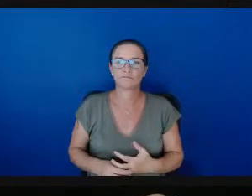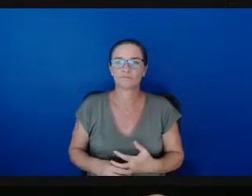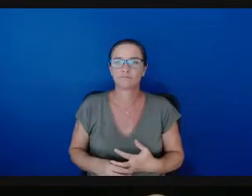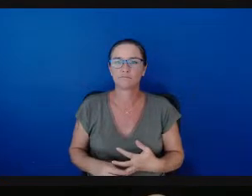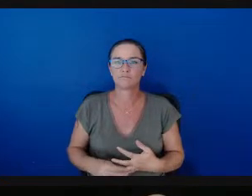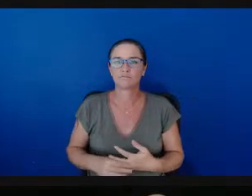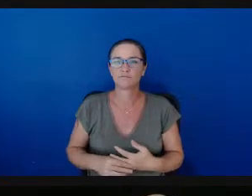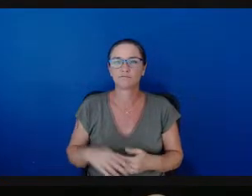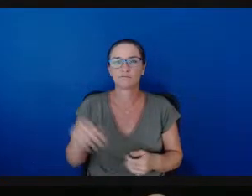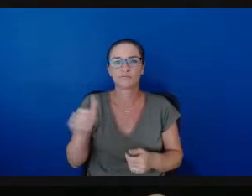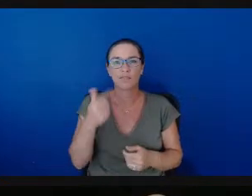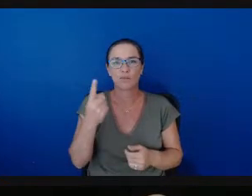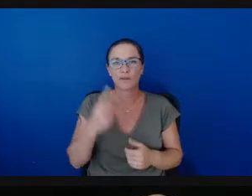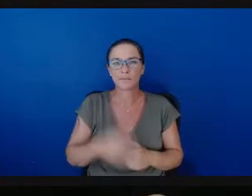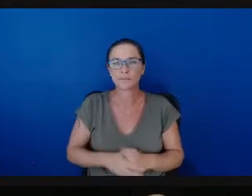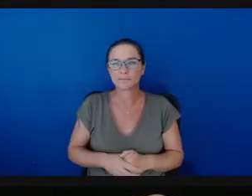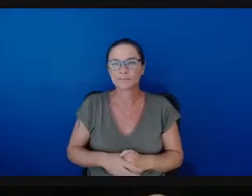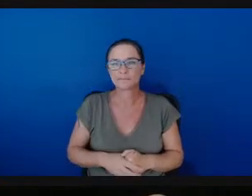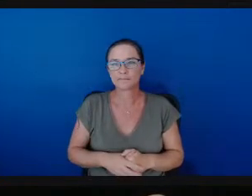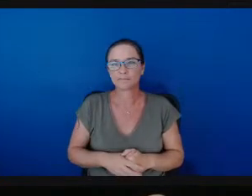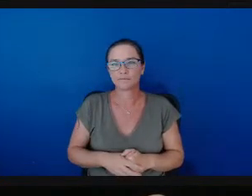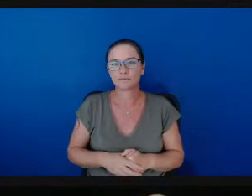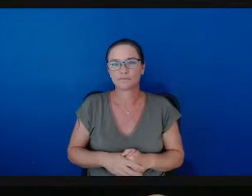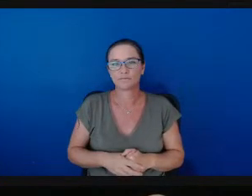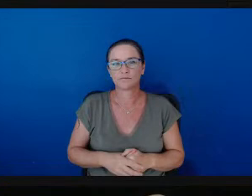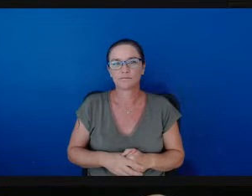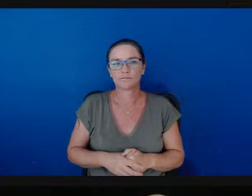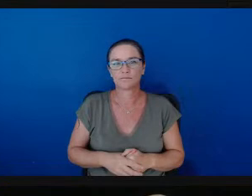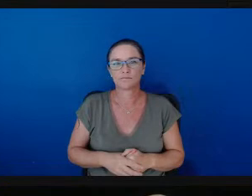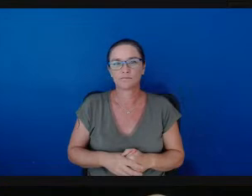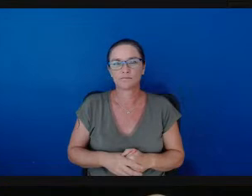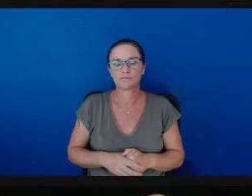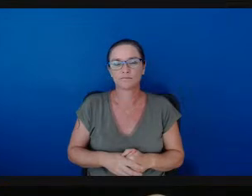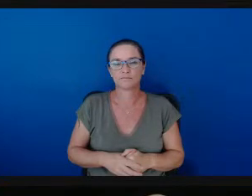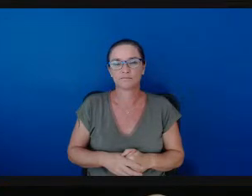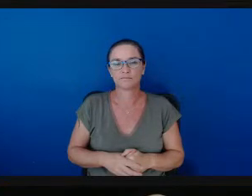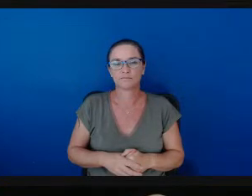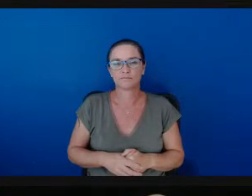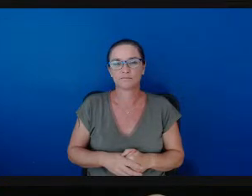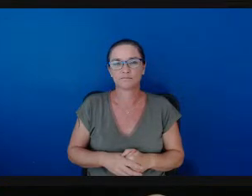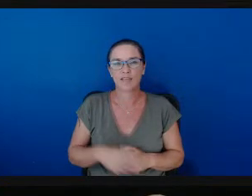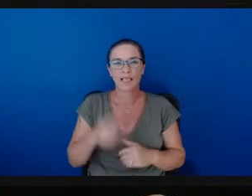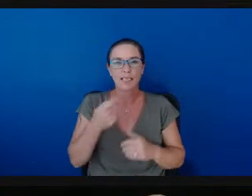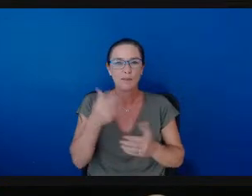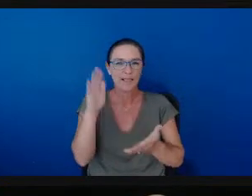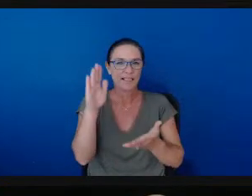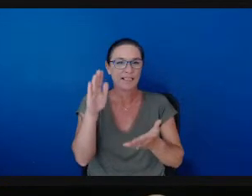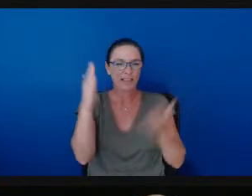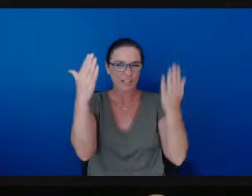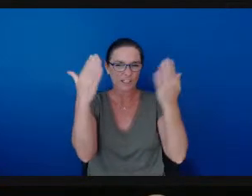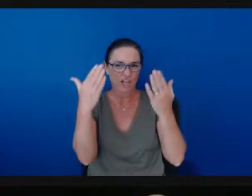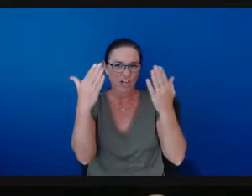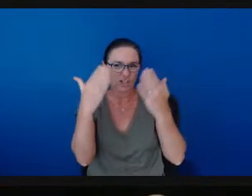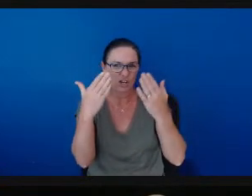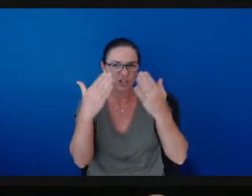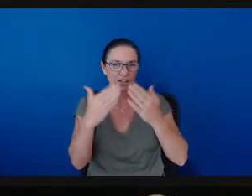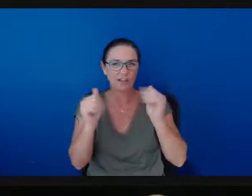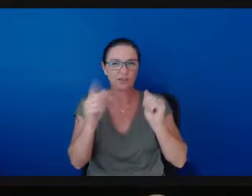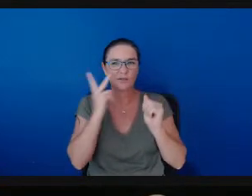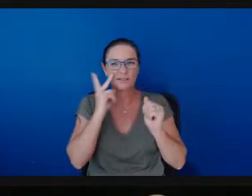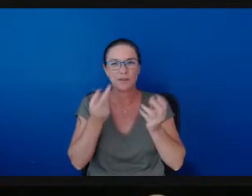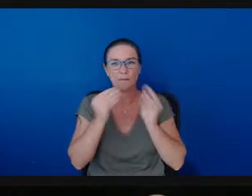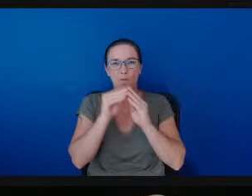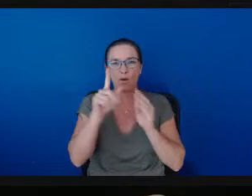Another one coming up here with a little bit less light and more contrast of the lava